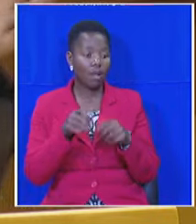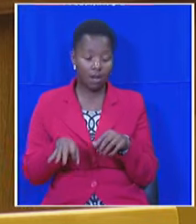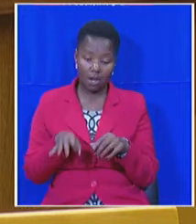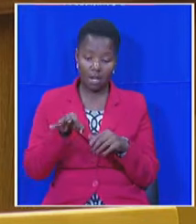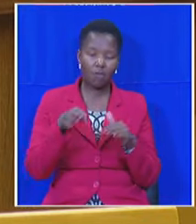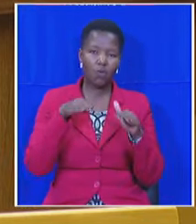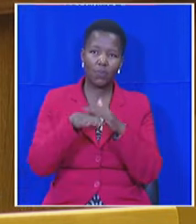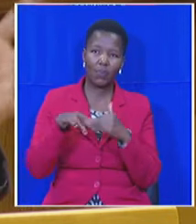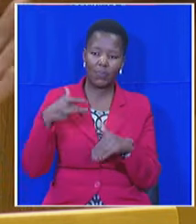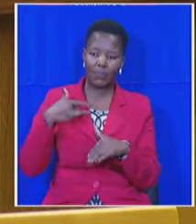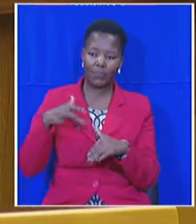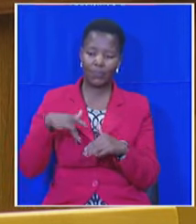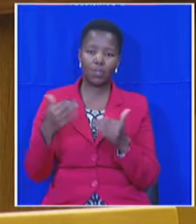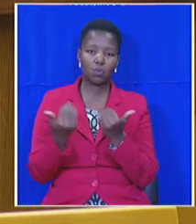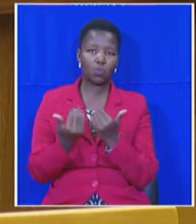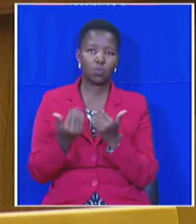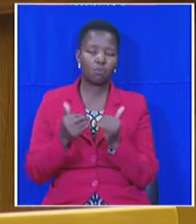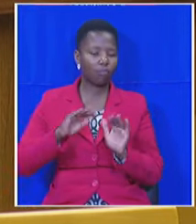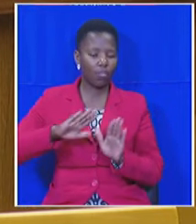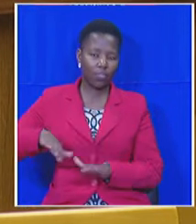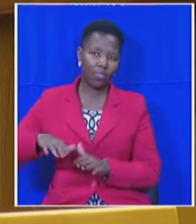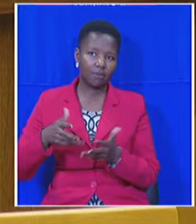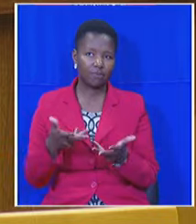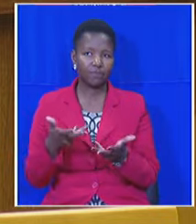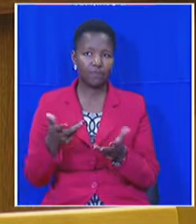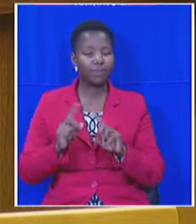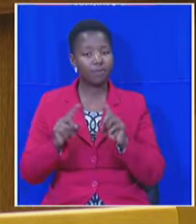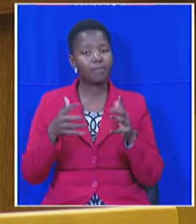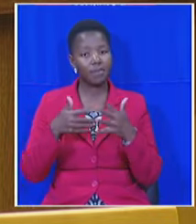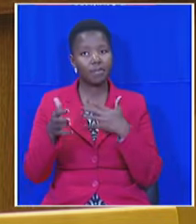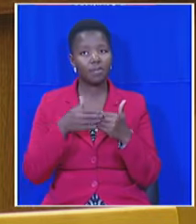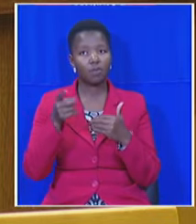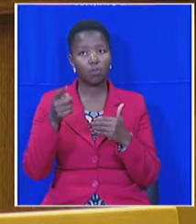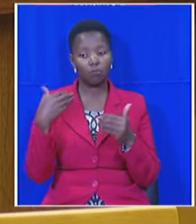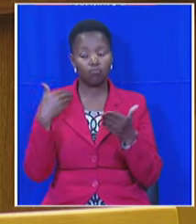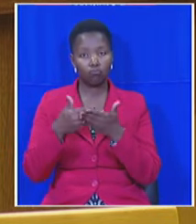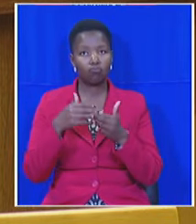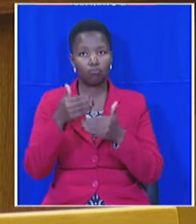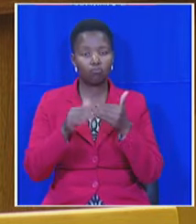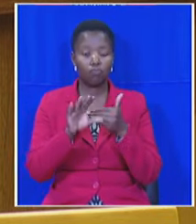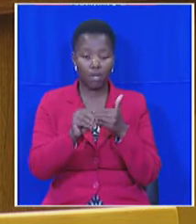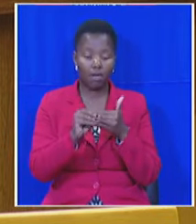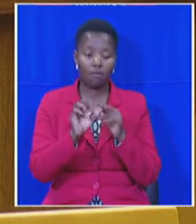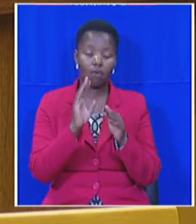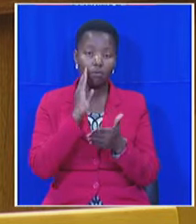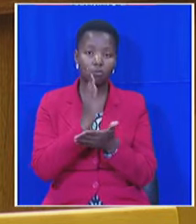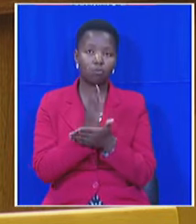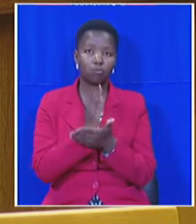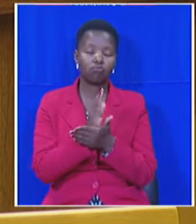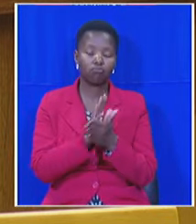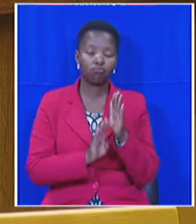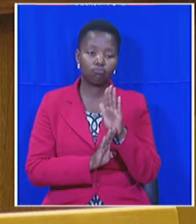those schools that got facility, they generally get left out. But I think you have got some processes in place with that, and I'm sure that will be taken